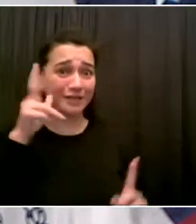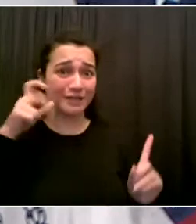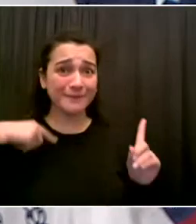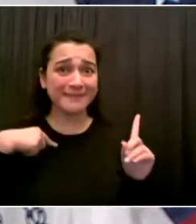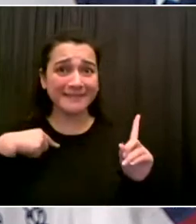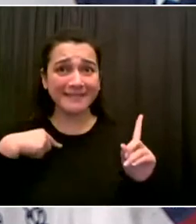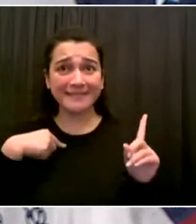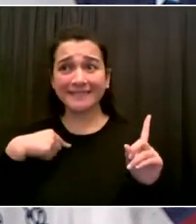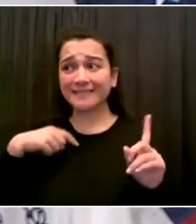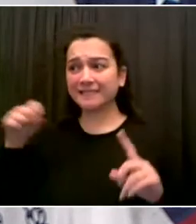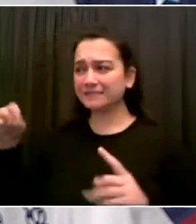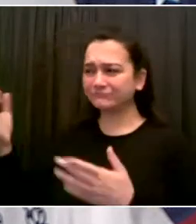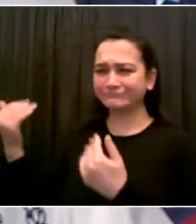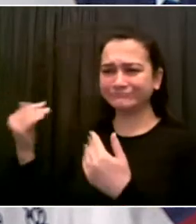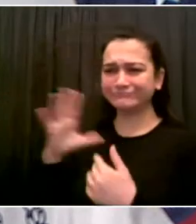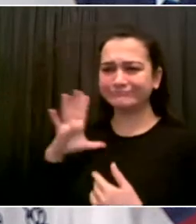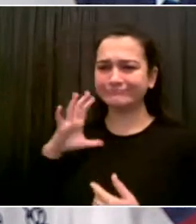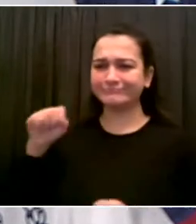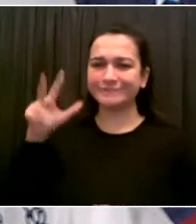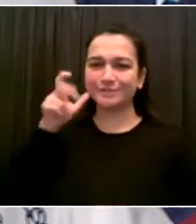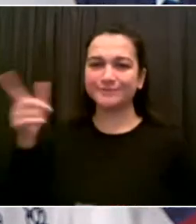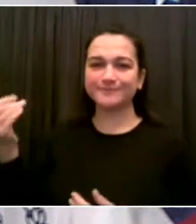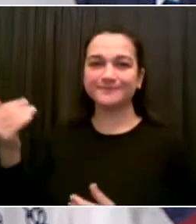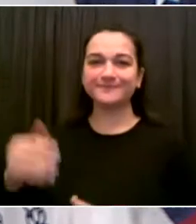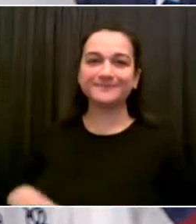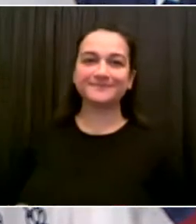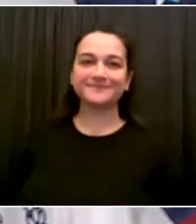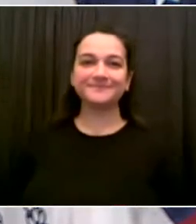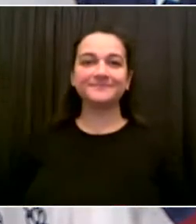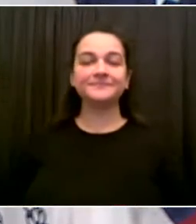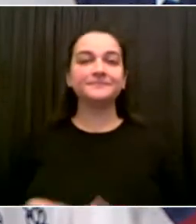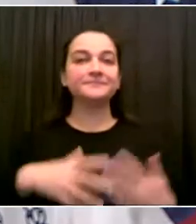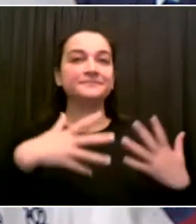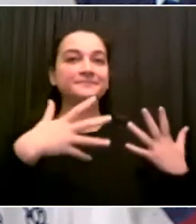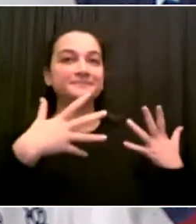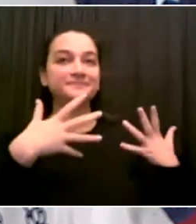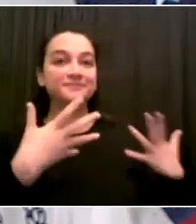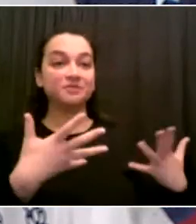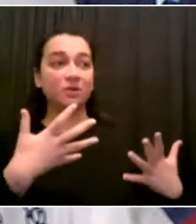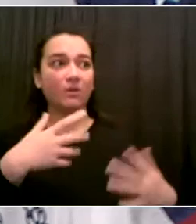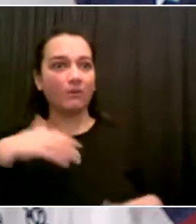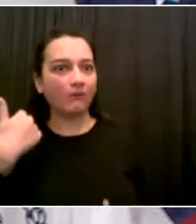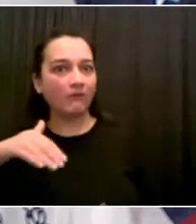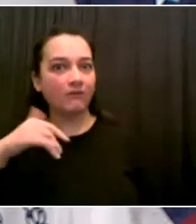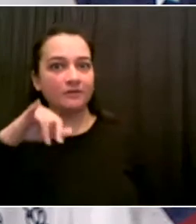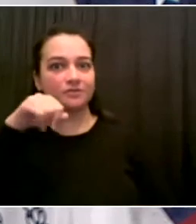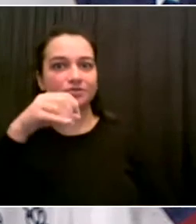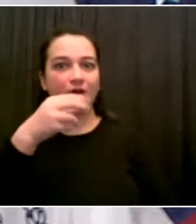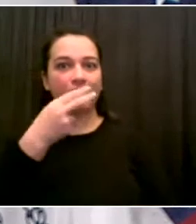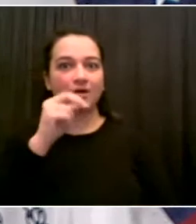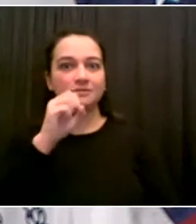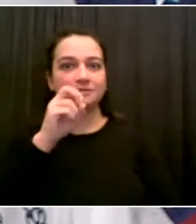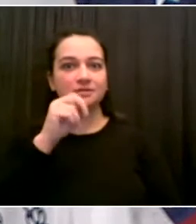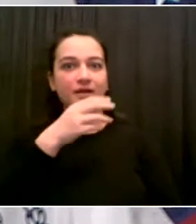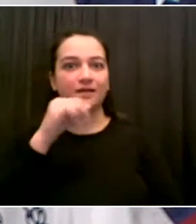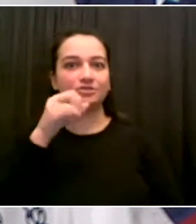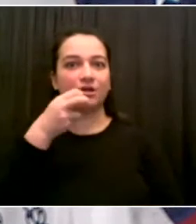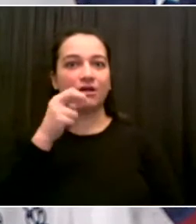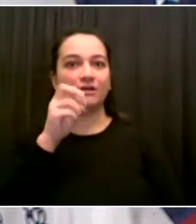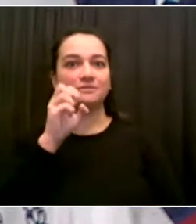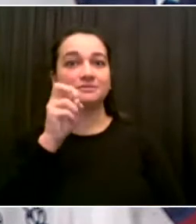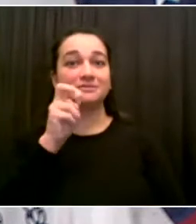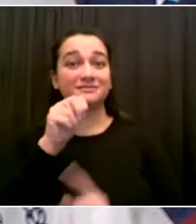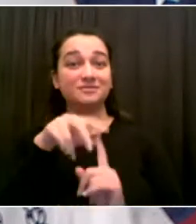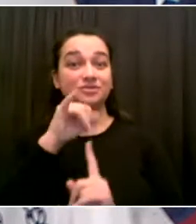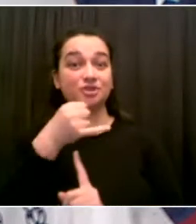& Johnson issue, what is the immediate impact for homebound seniors and other aspects